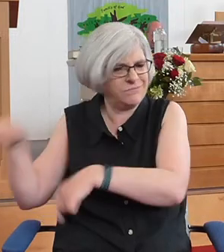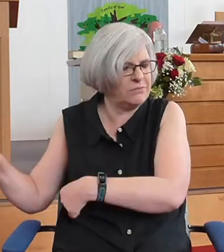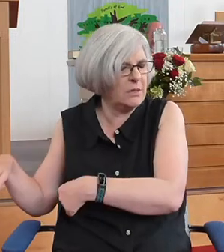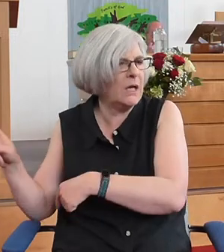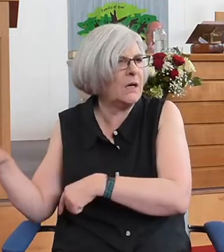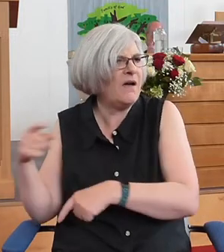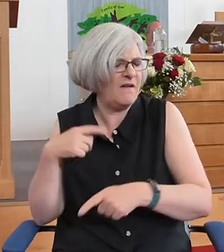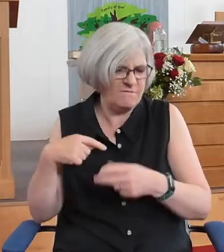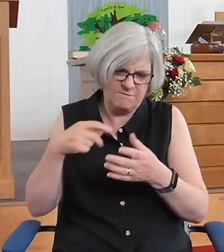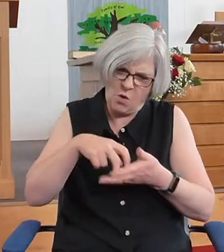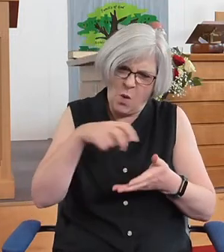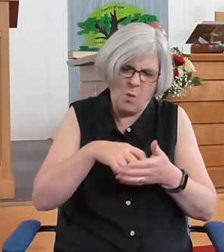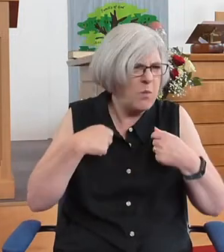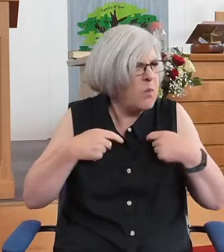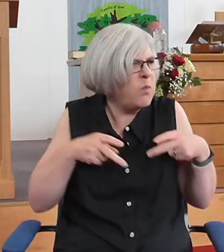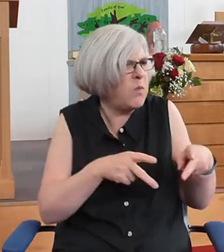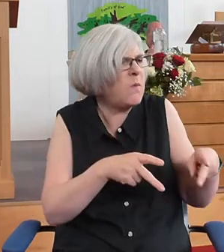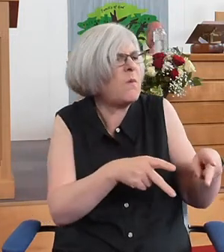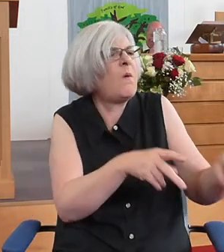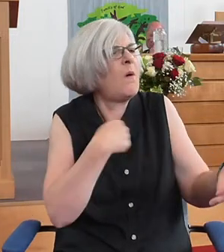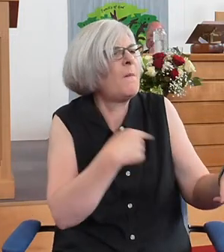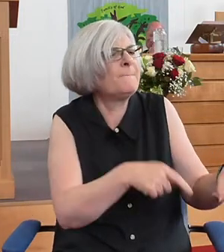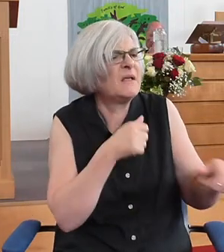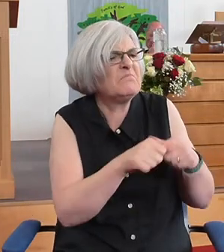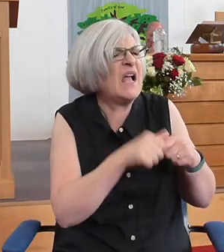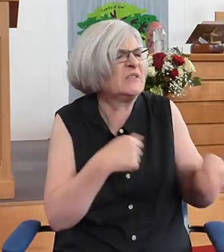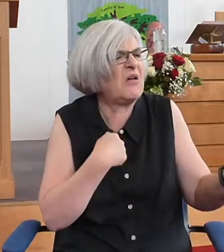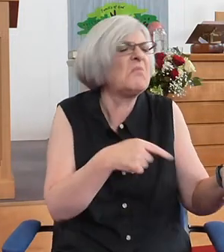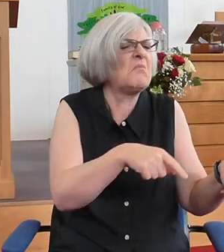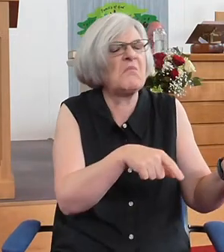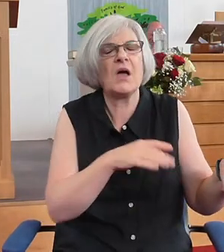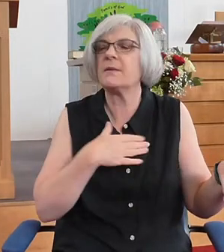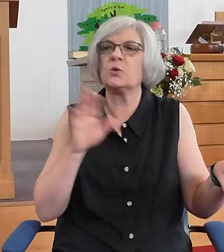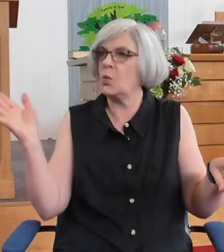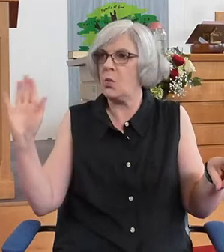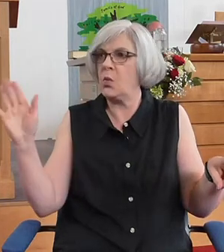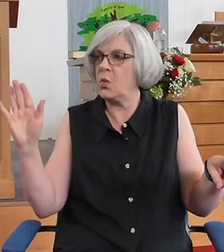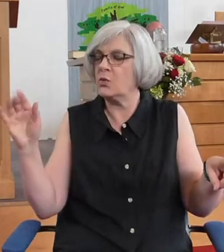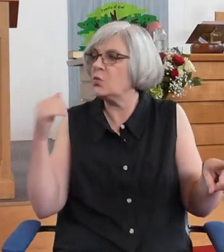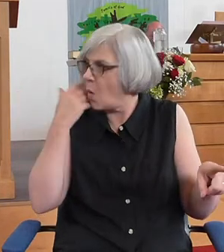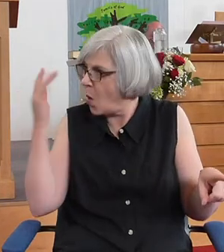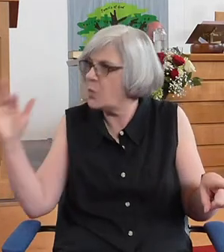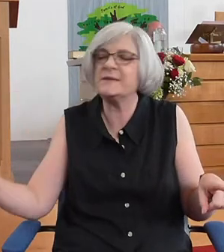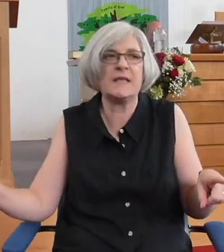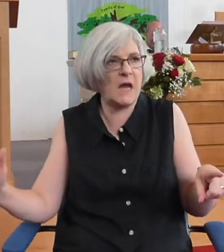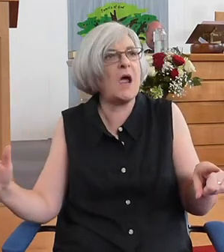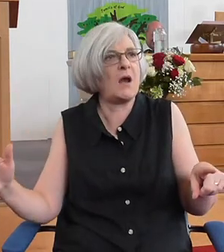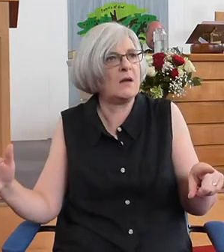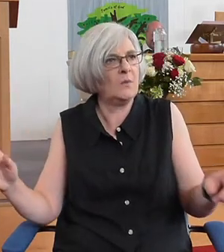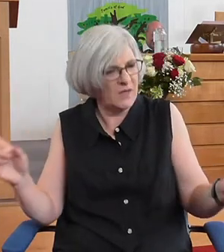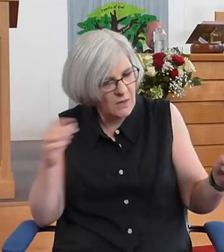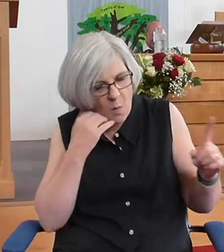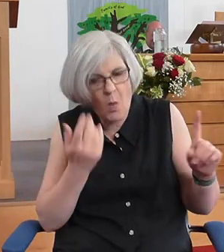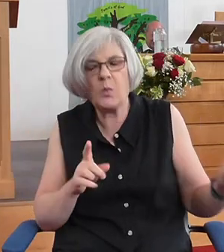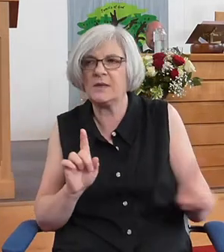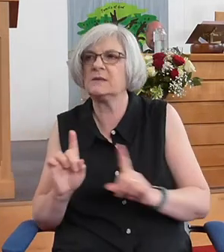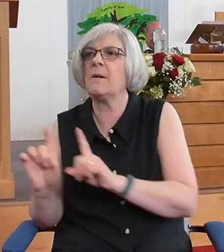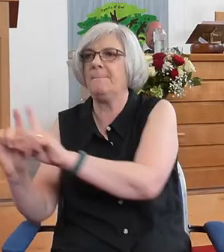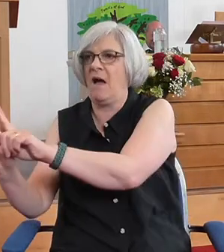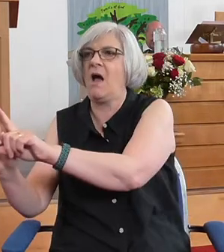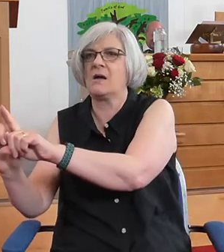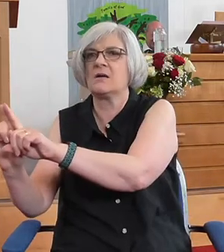better. But you are always there. Even though we turn from you and your guidance, we can always come back, and you are